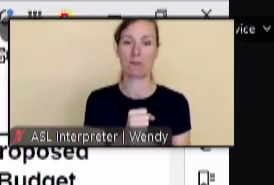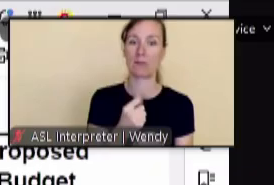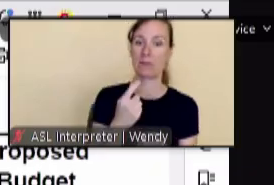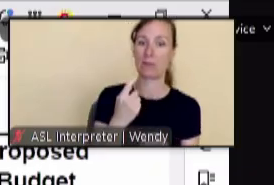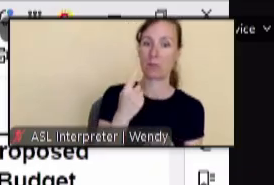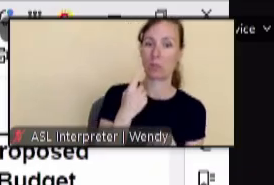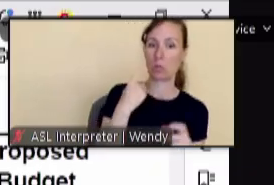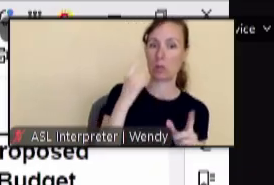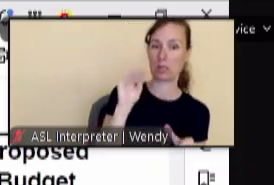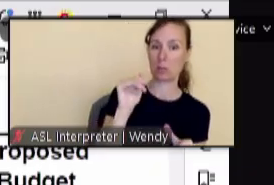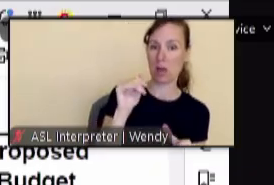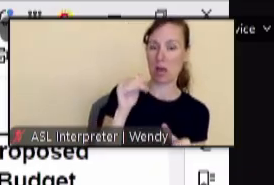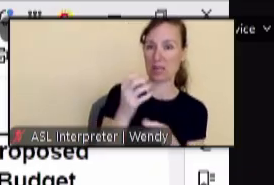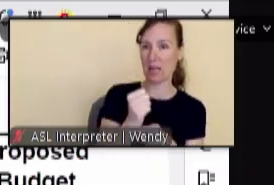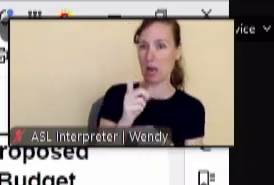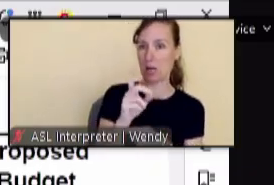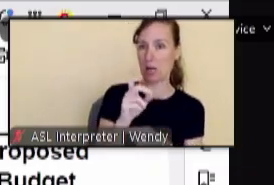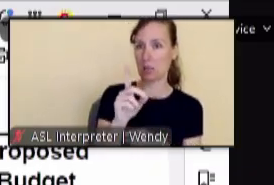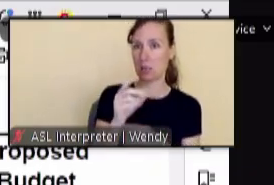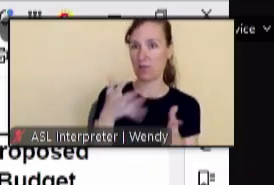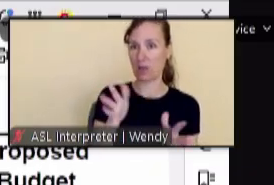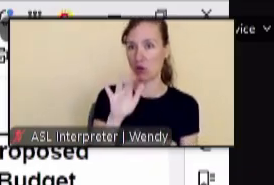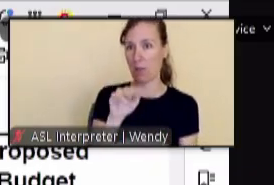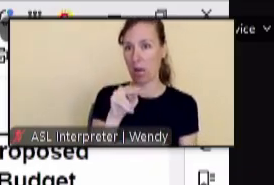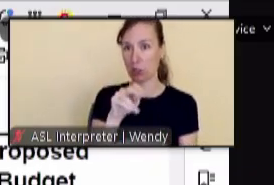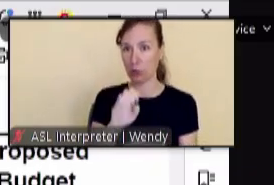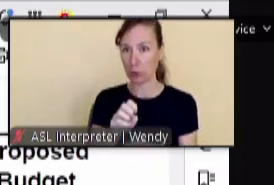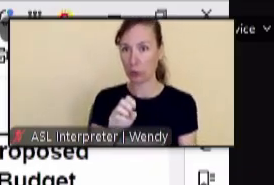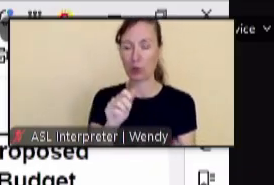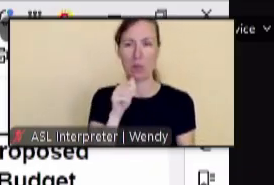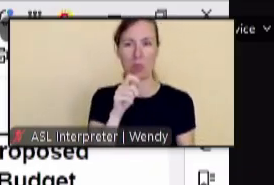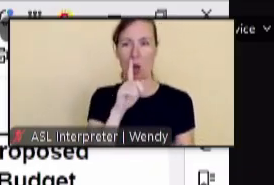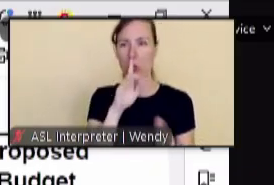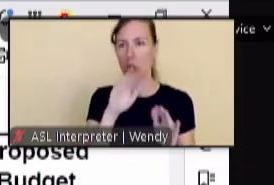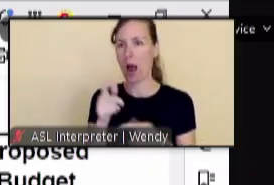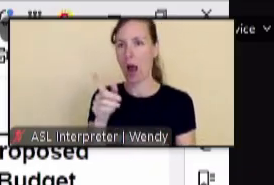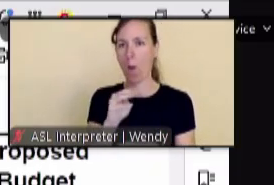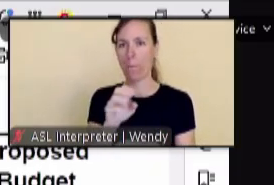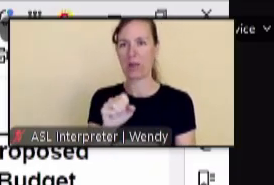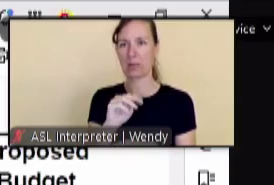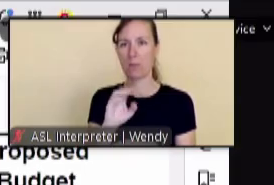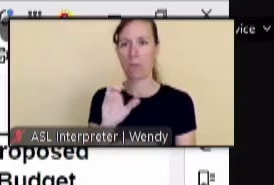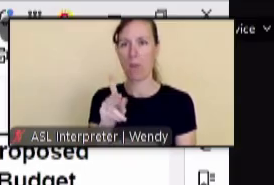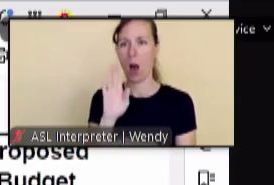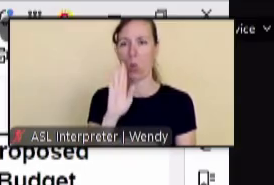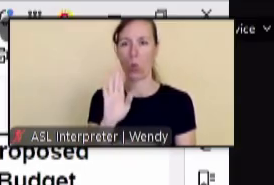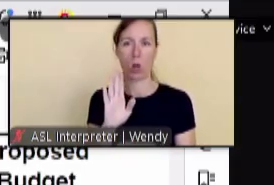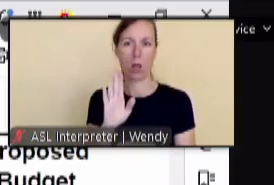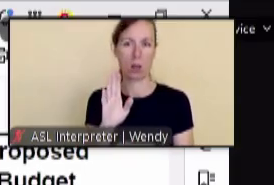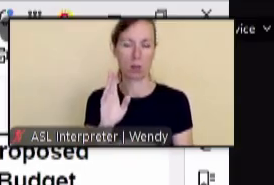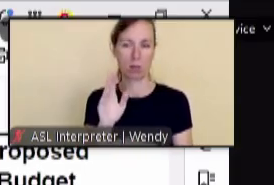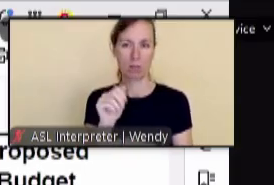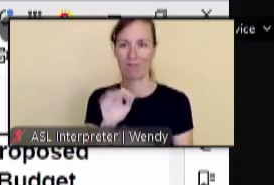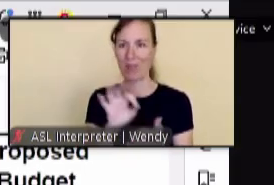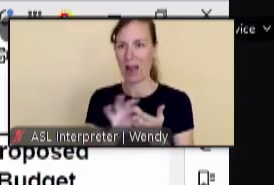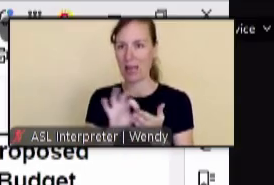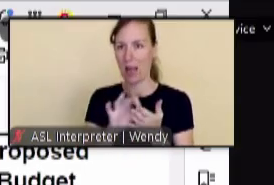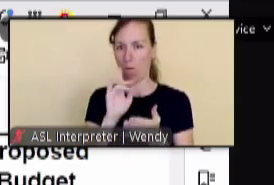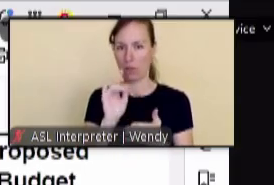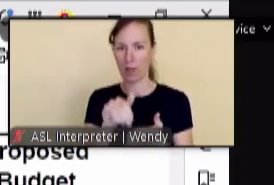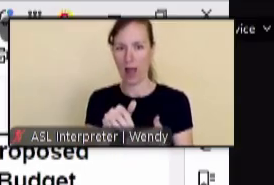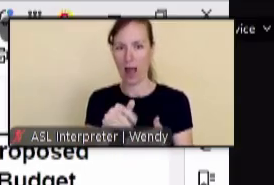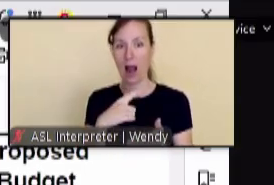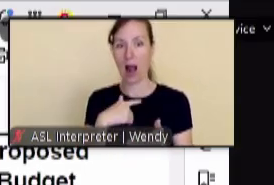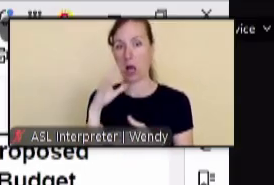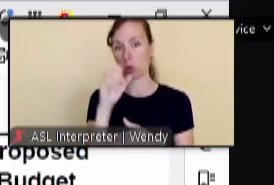Ms. Mock will account for that. I would imagine if we receive it in June, it'll go into a revenue line item